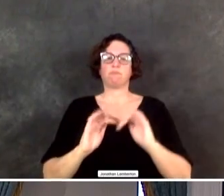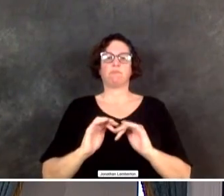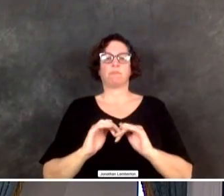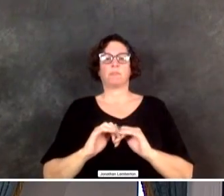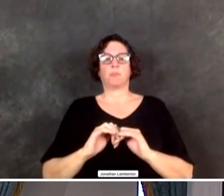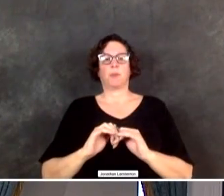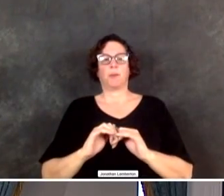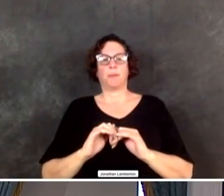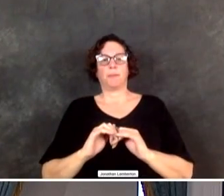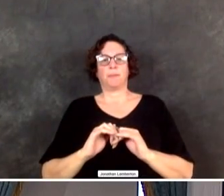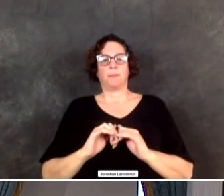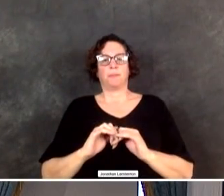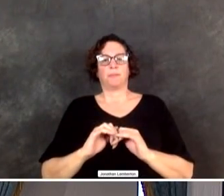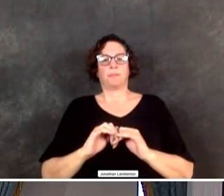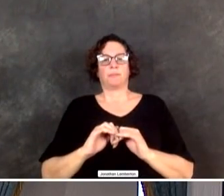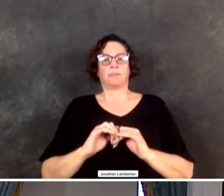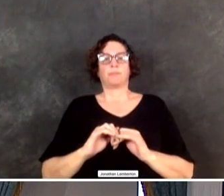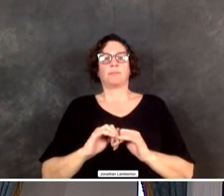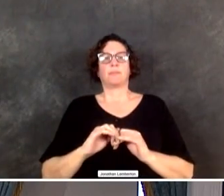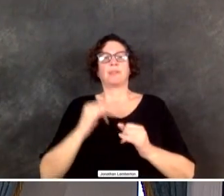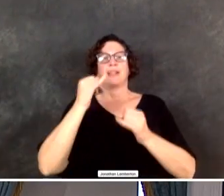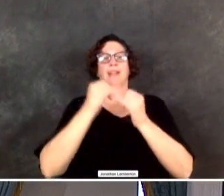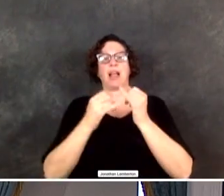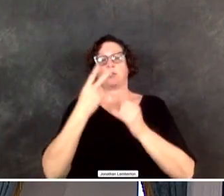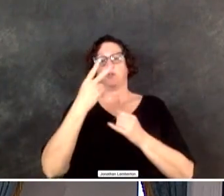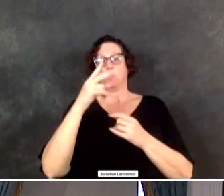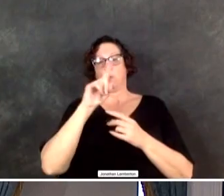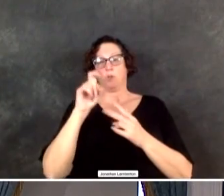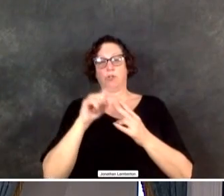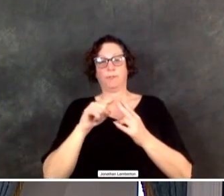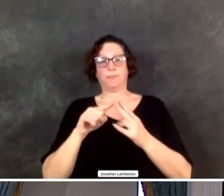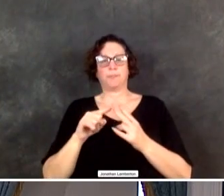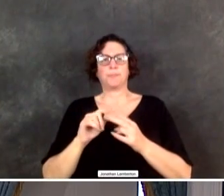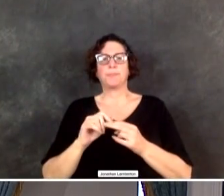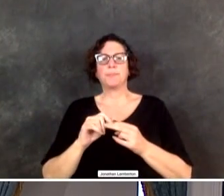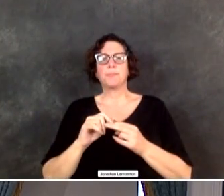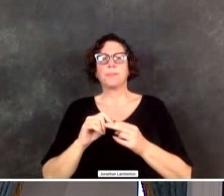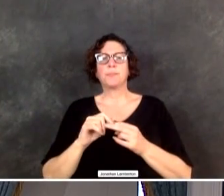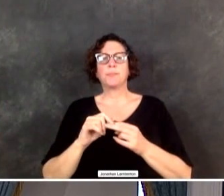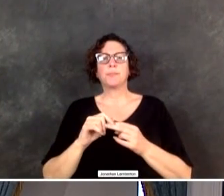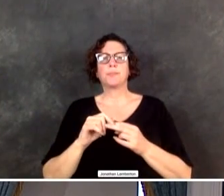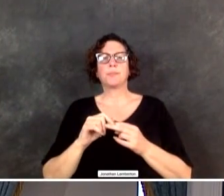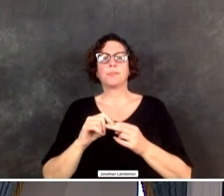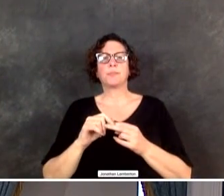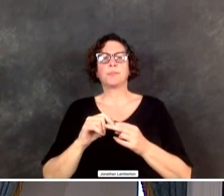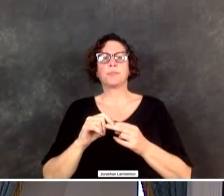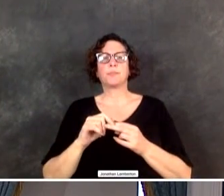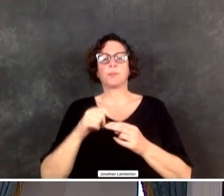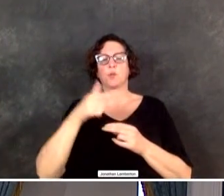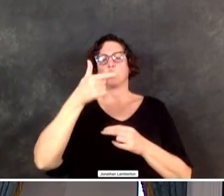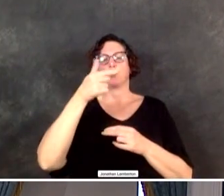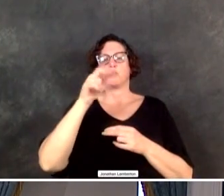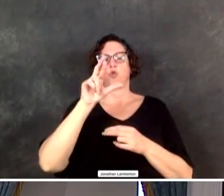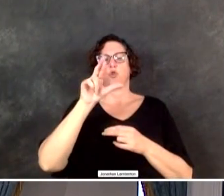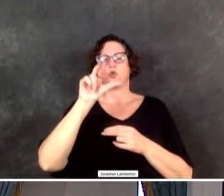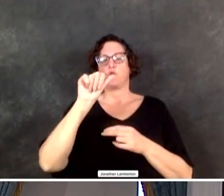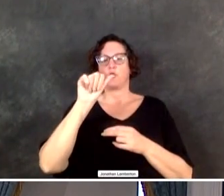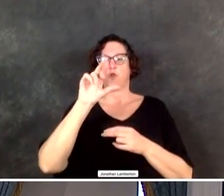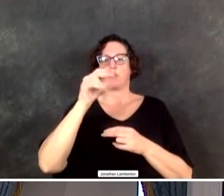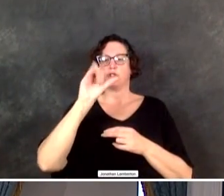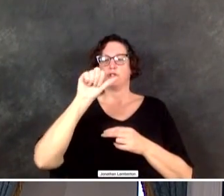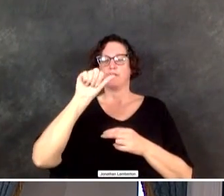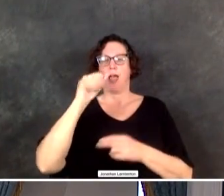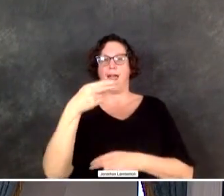Okay. Last two for today. Next, we have Gersh from Streets Blog. Mr. Mayor, I know you want Streets Blog to ask